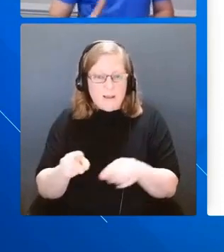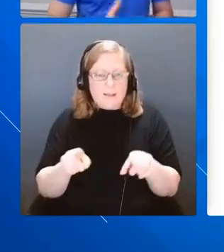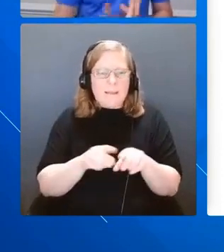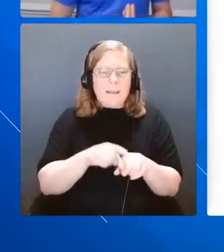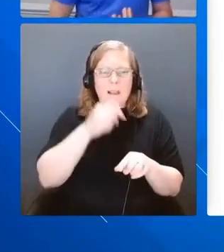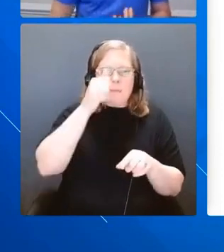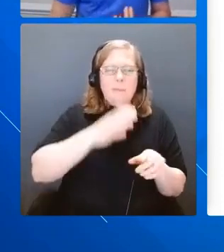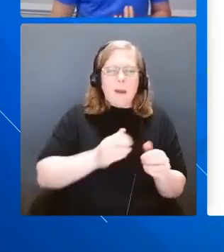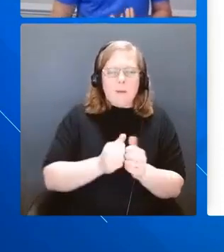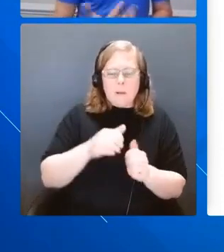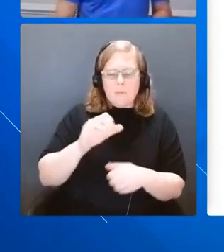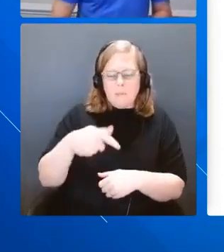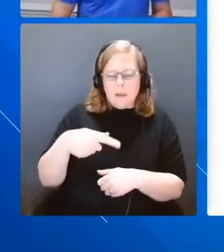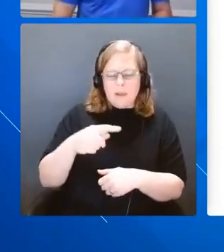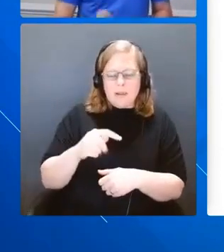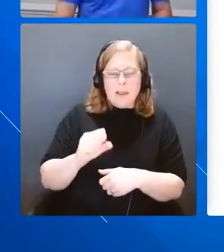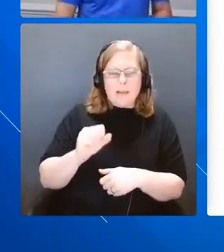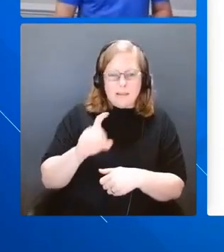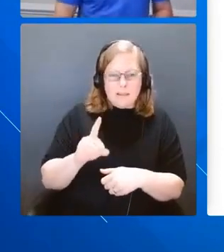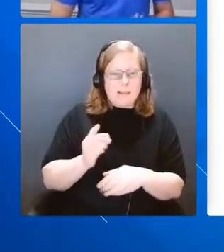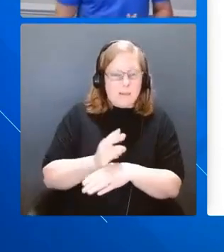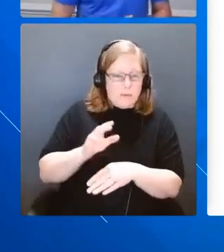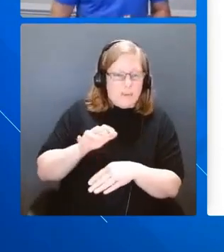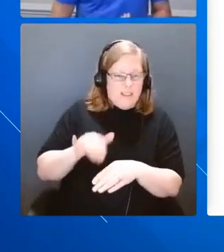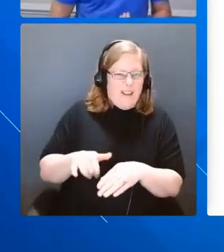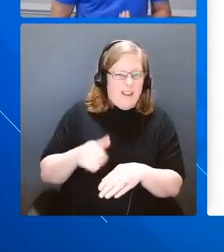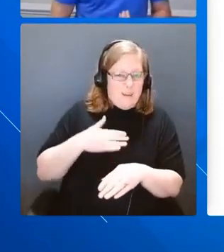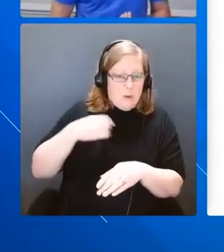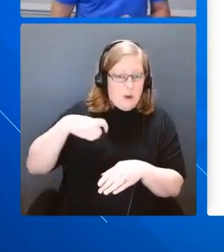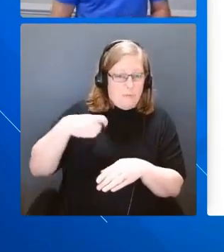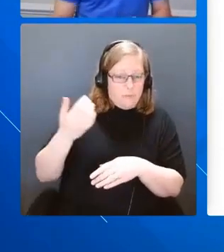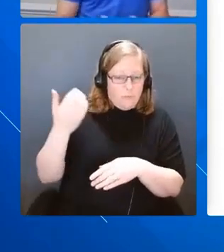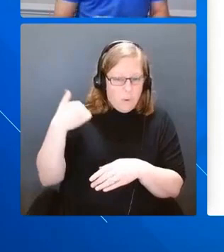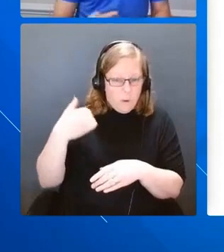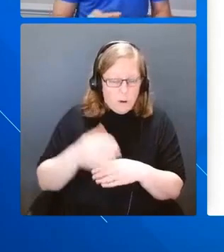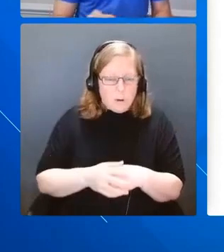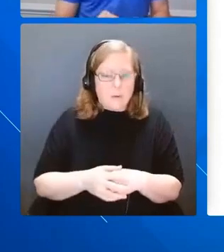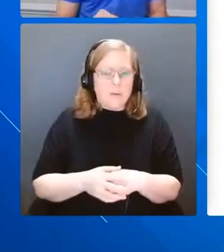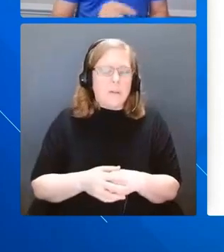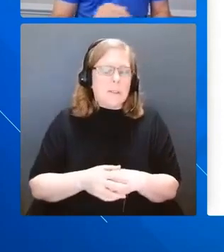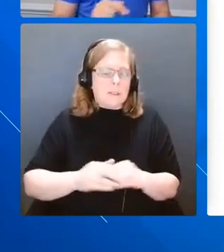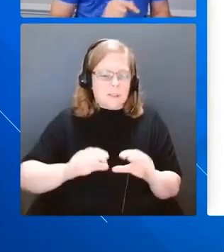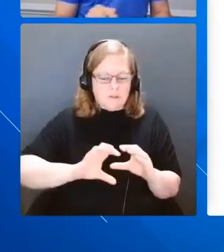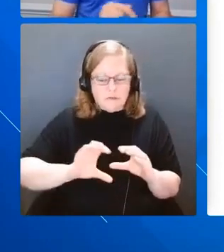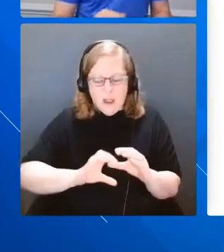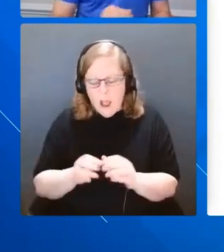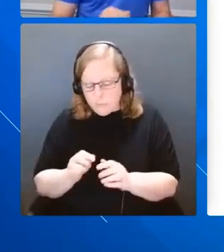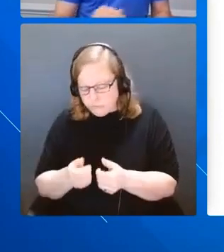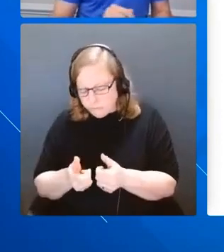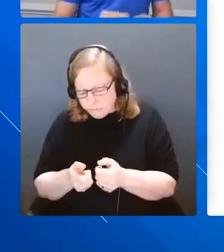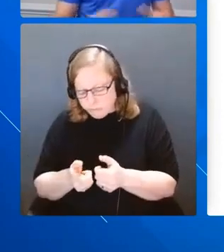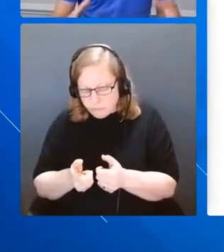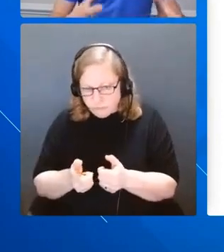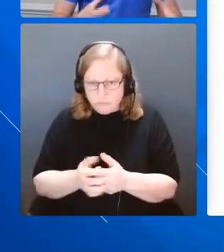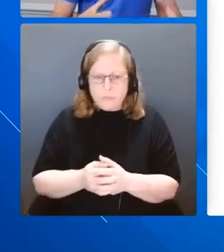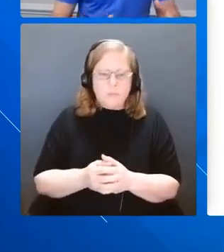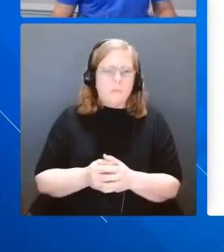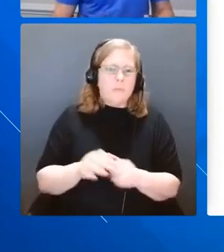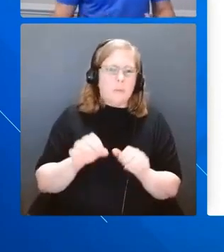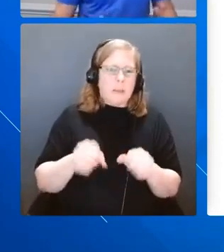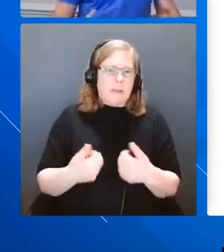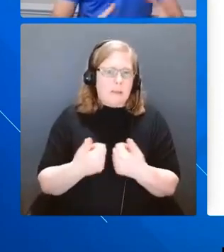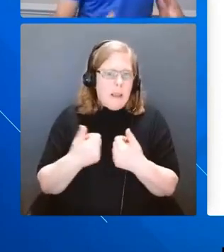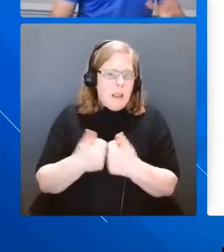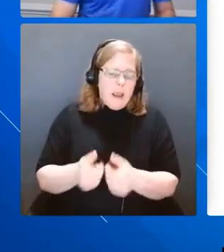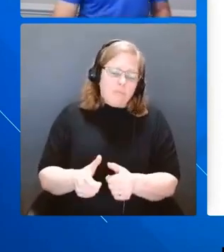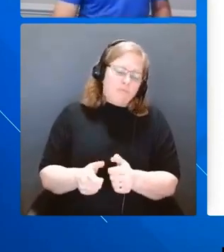conference loved this. Virtual chat, question and answers. Some even have events you can do like gaming to make people